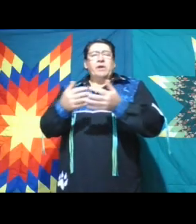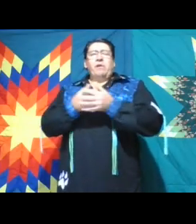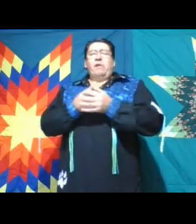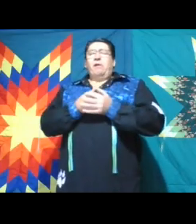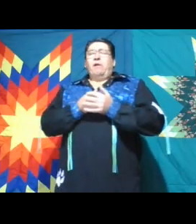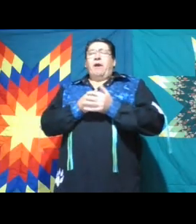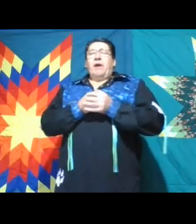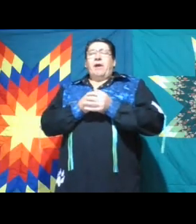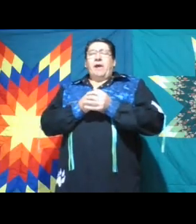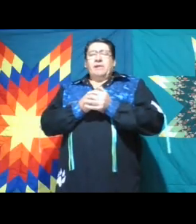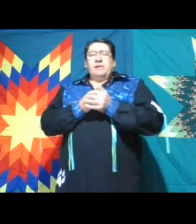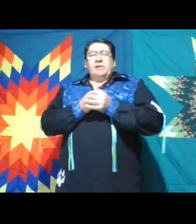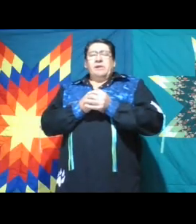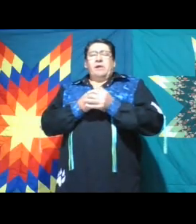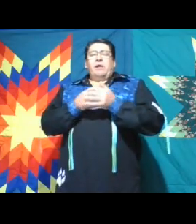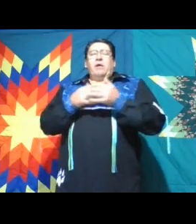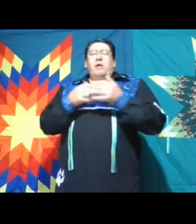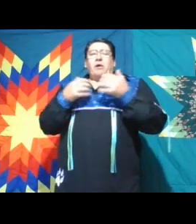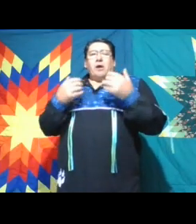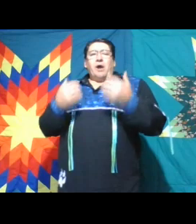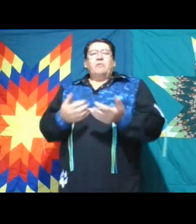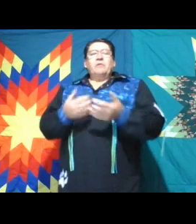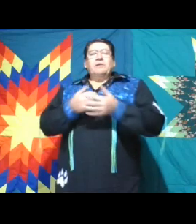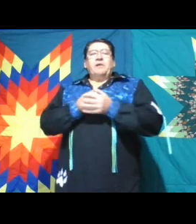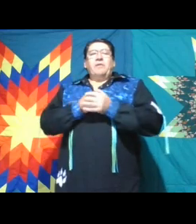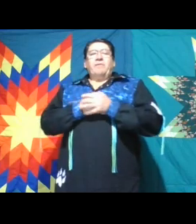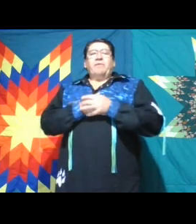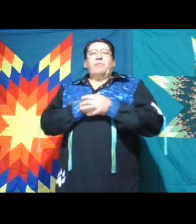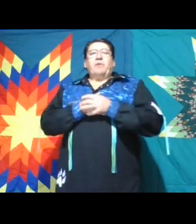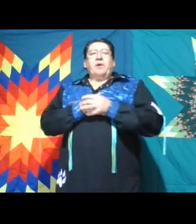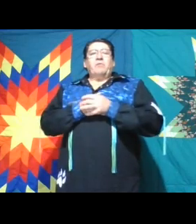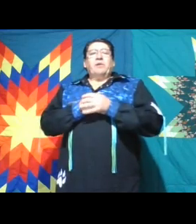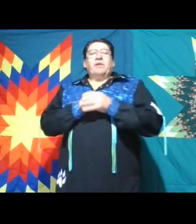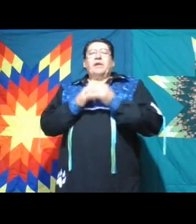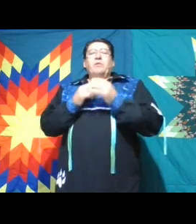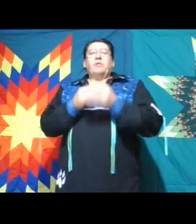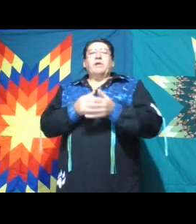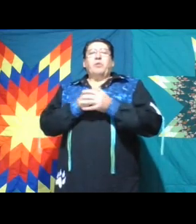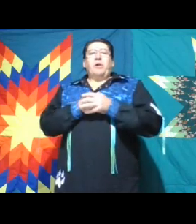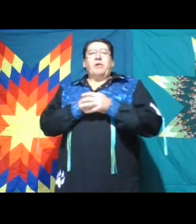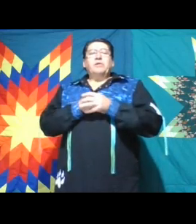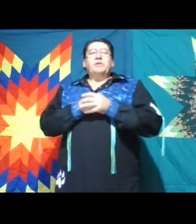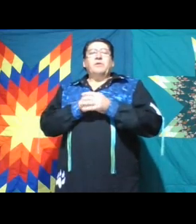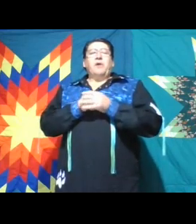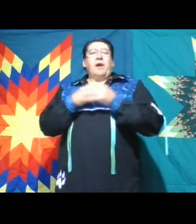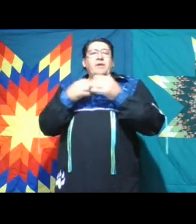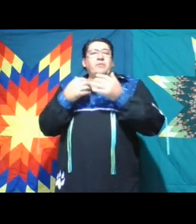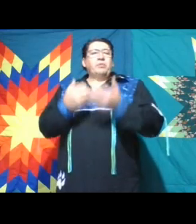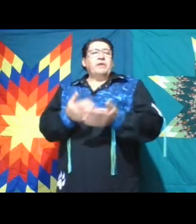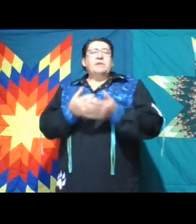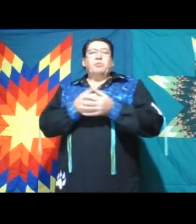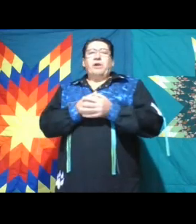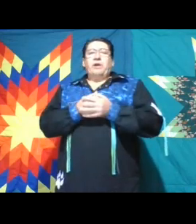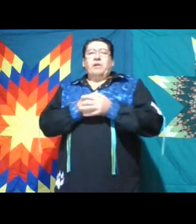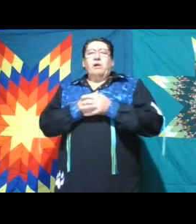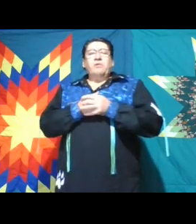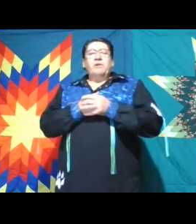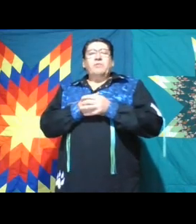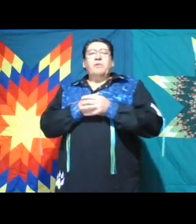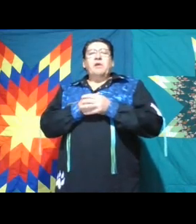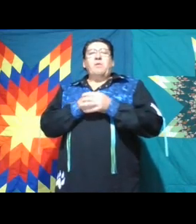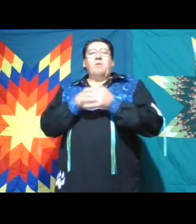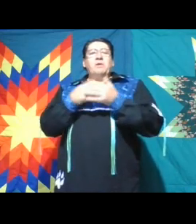happy. And I always start off every webinar with a quick prayer. So either please pray